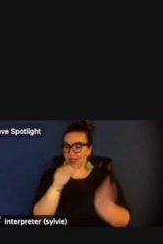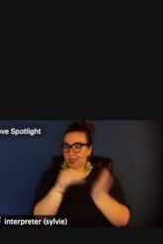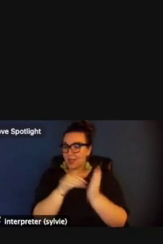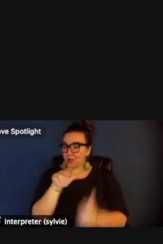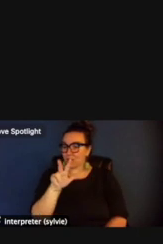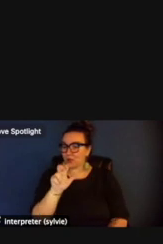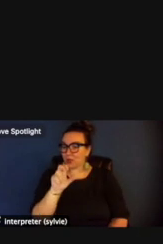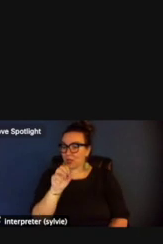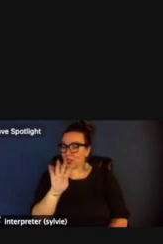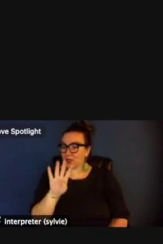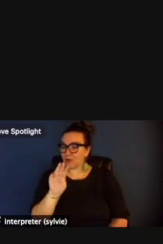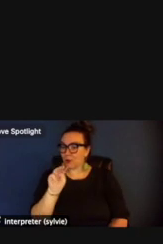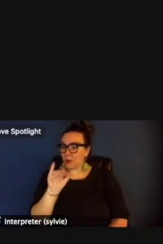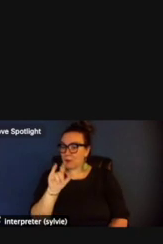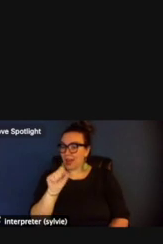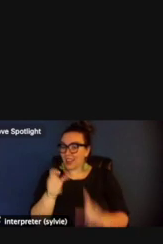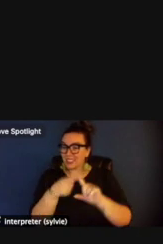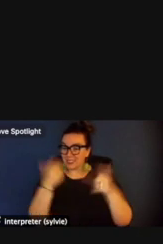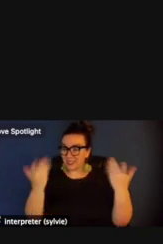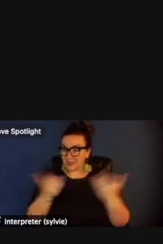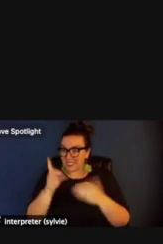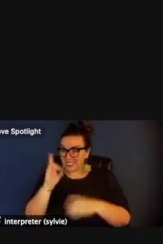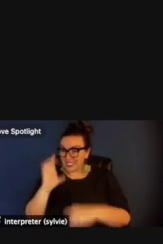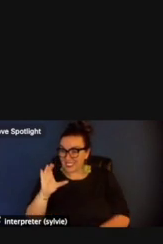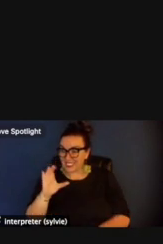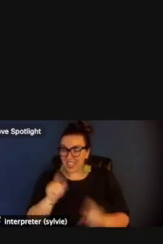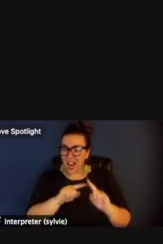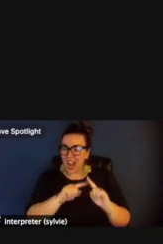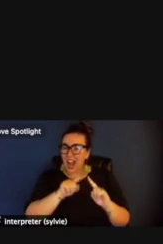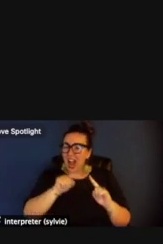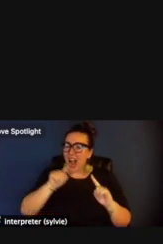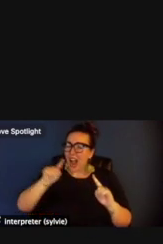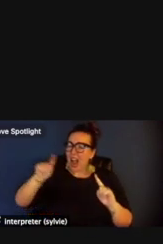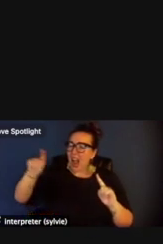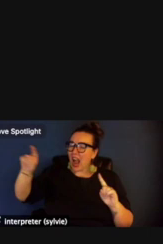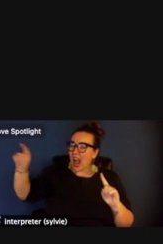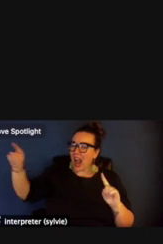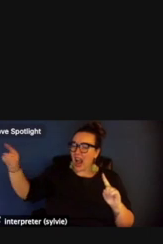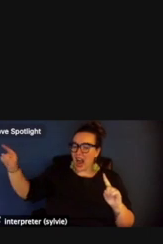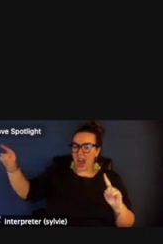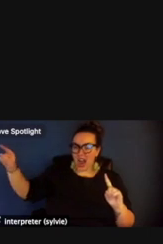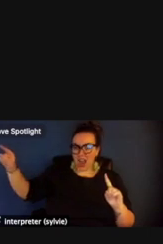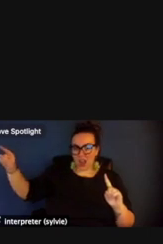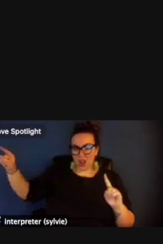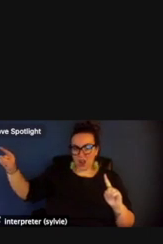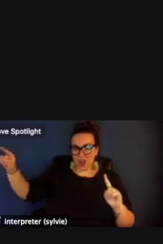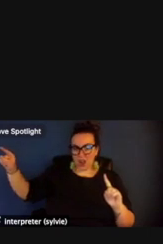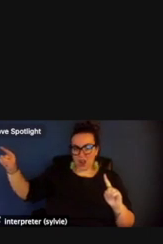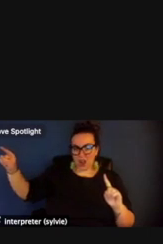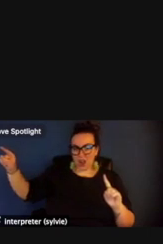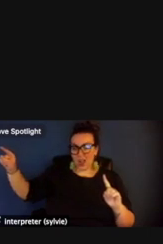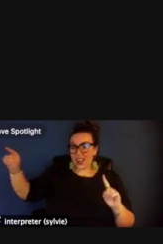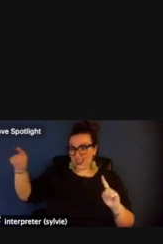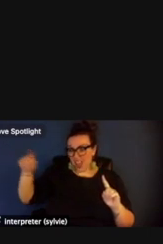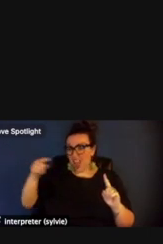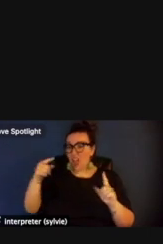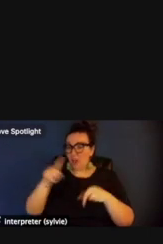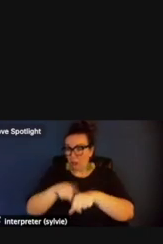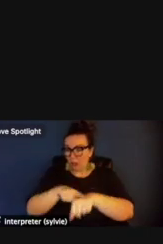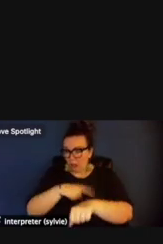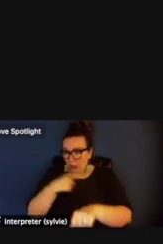8,304 miles from Washington, D.C. Oh. And so, like Susie said, it's a long flight from here.